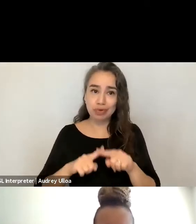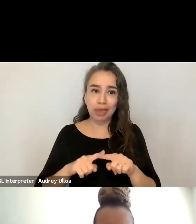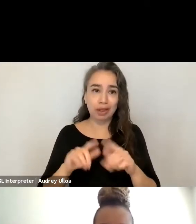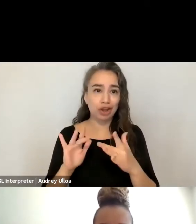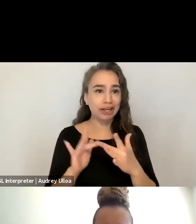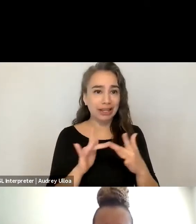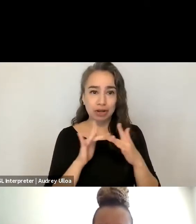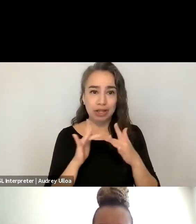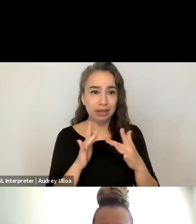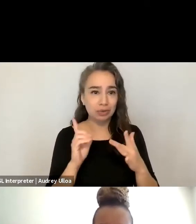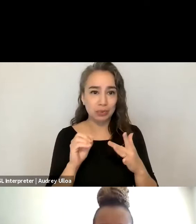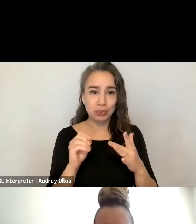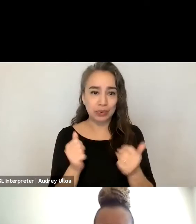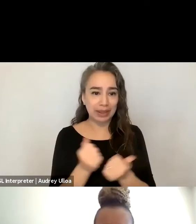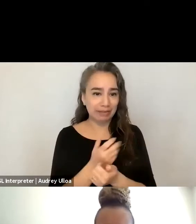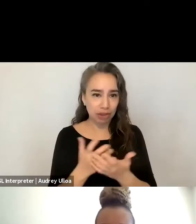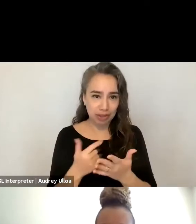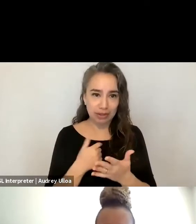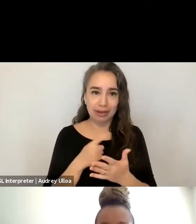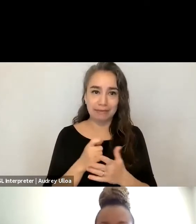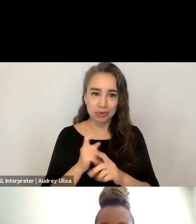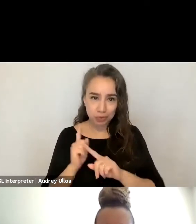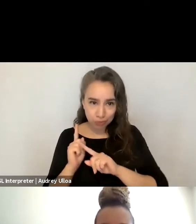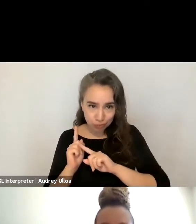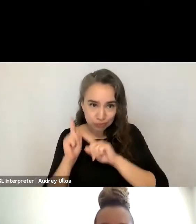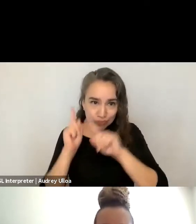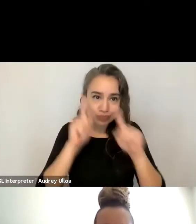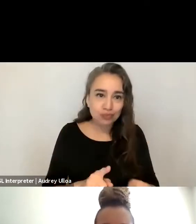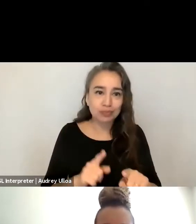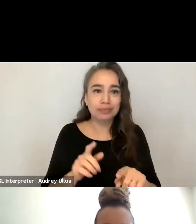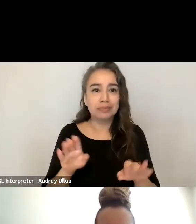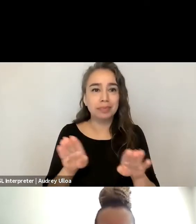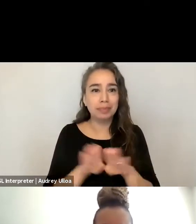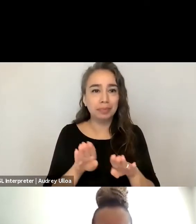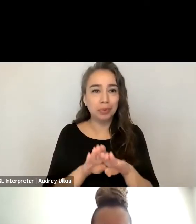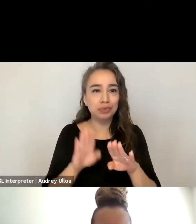to boots on the ground approach is kind of how I looked at it.